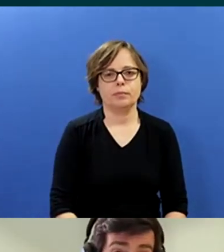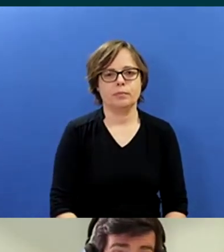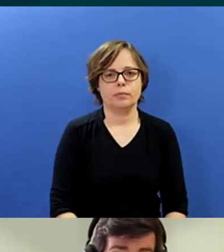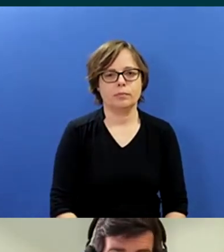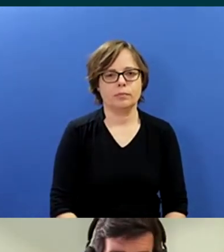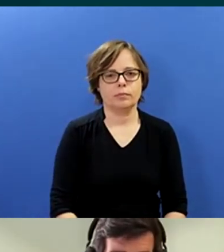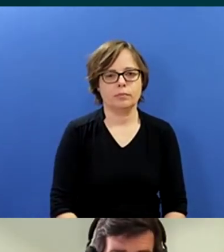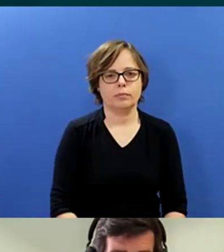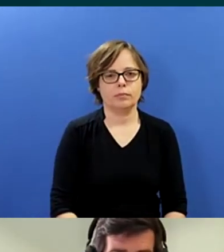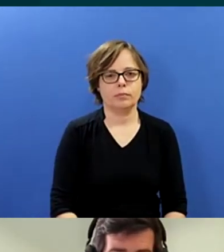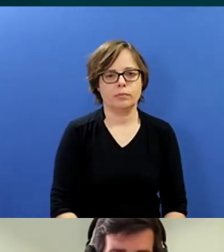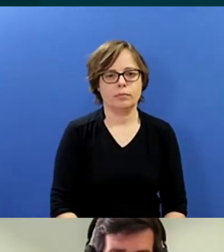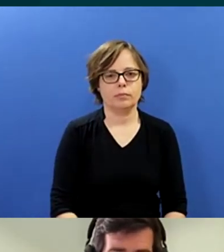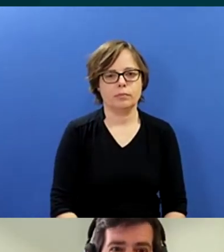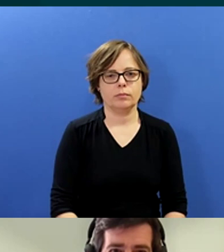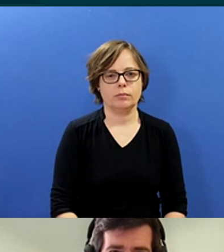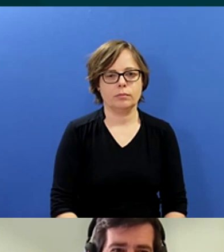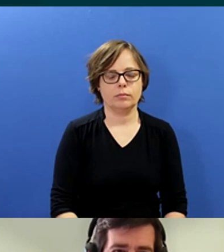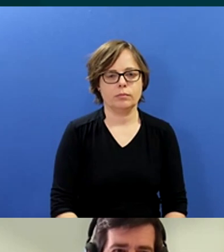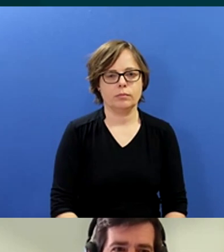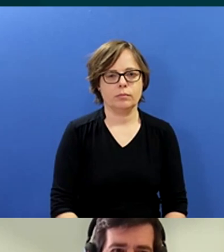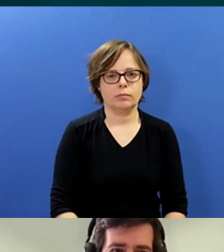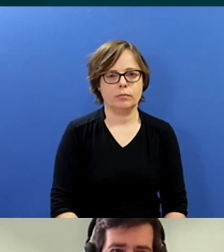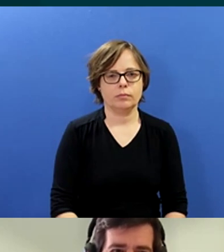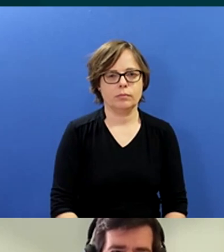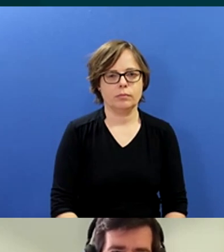mitmachen? Aha, okay, ja. Danke.